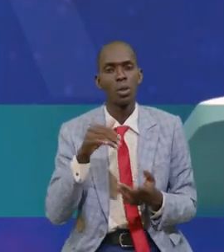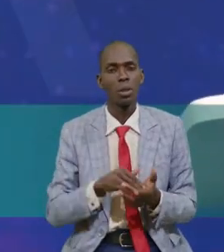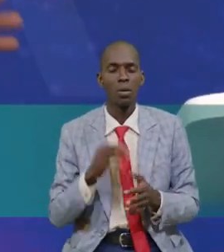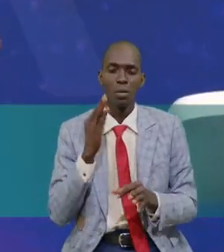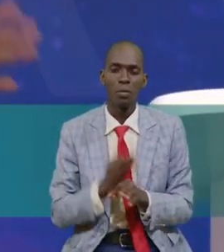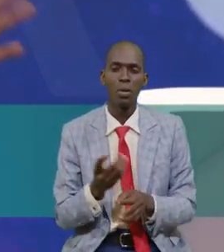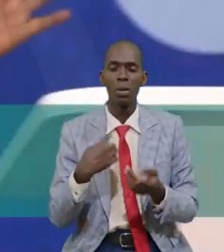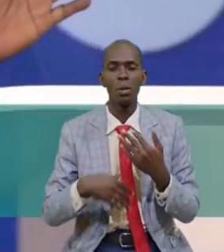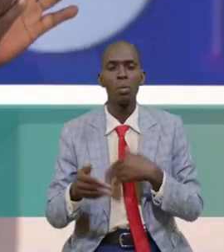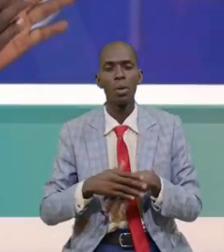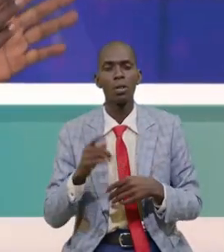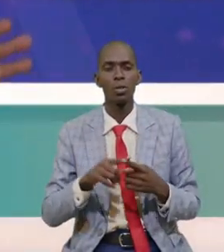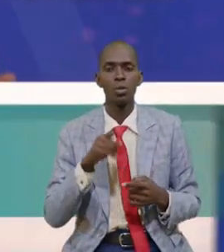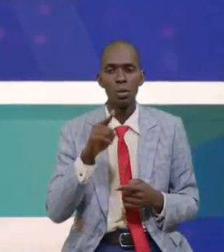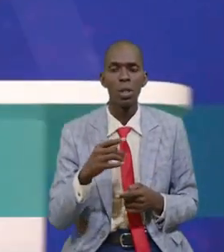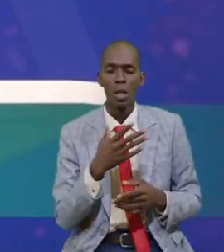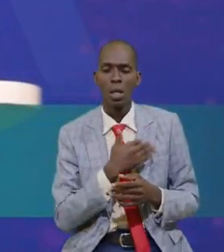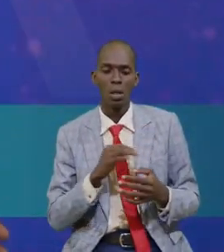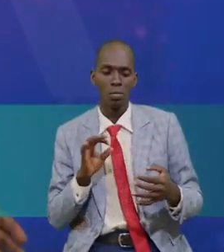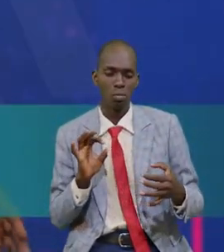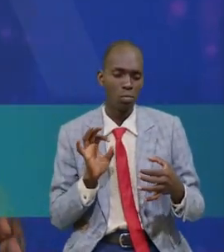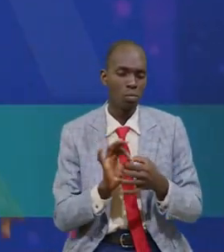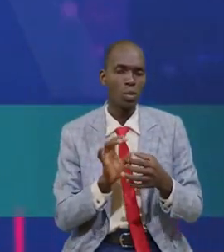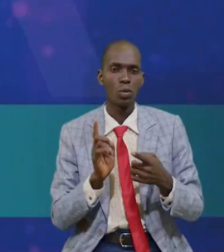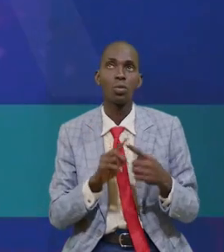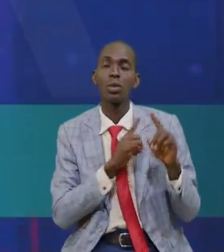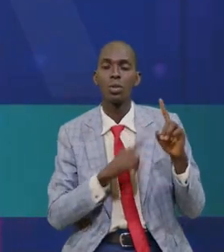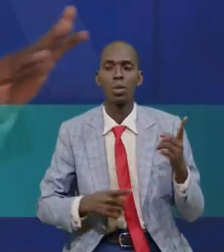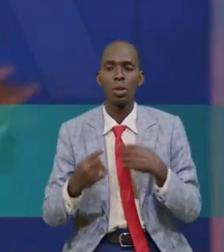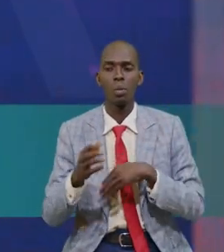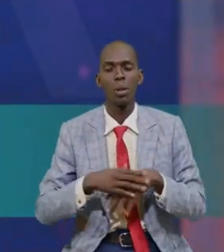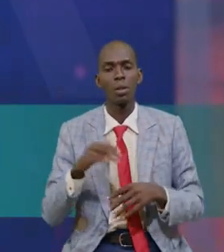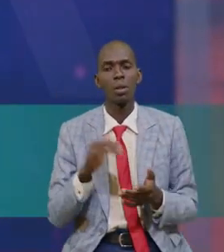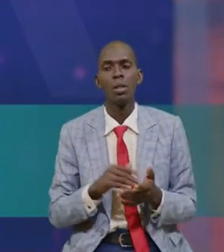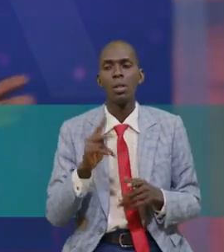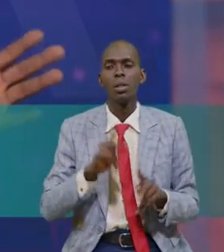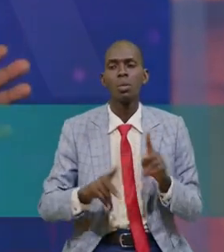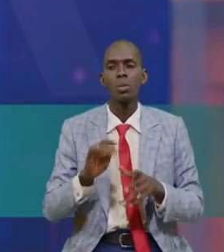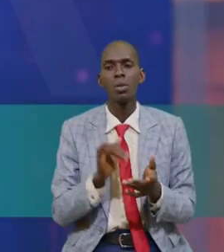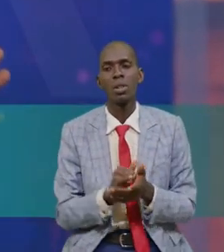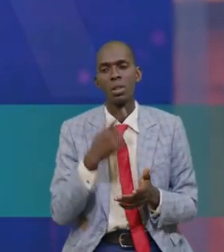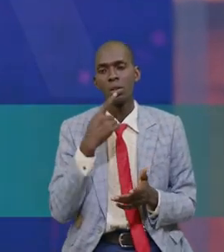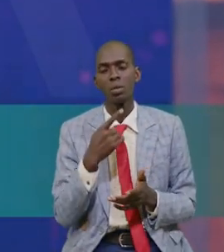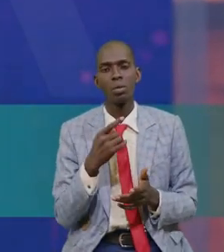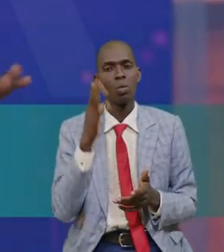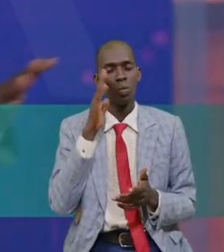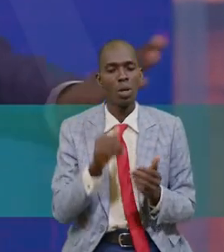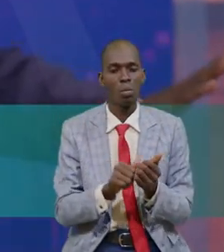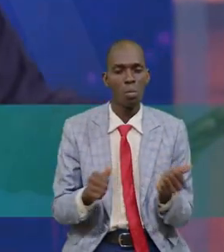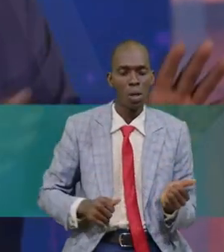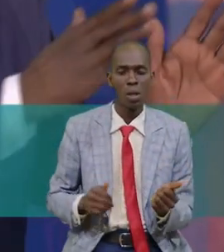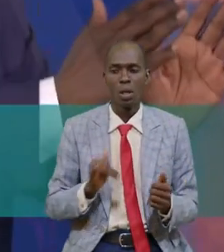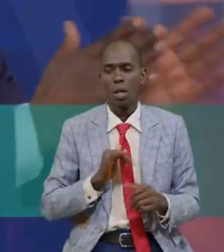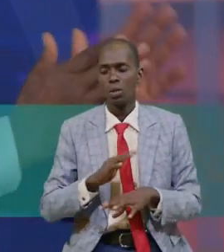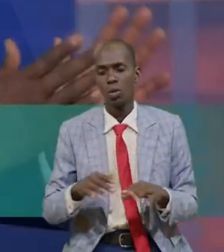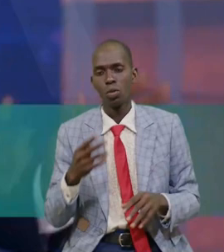And attachment to the Lord came back again. You know, the people that, I don't backslide, I don't smoke, I don't drink, I'm